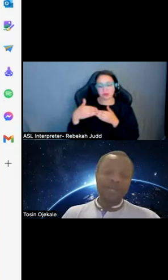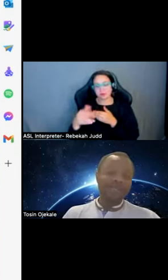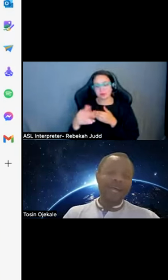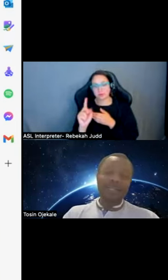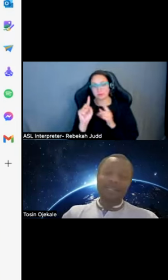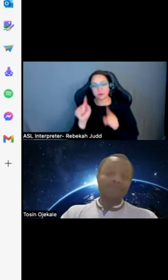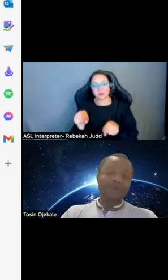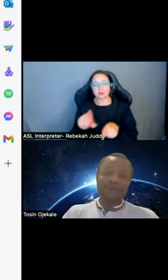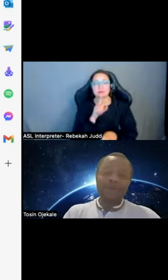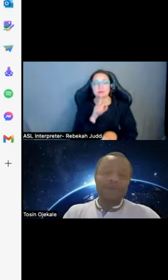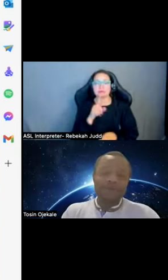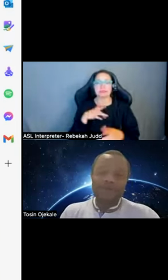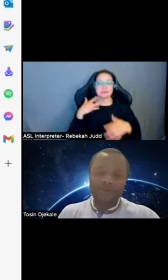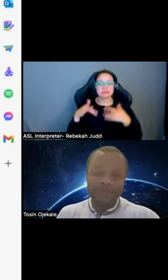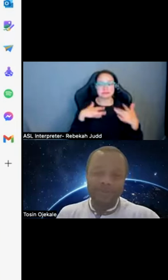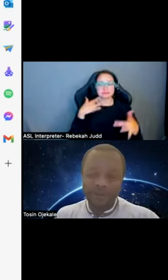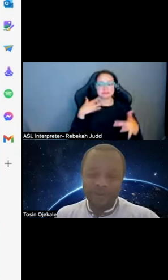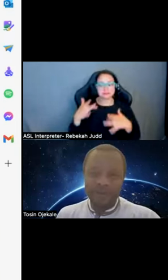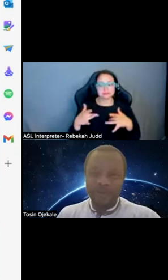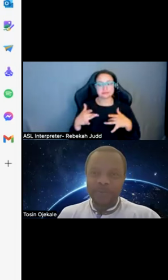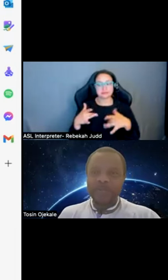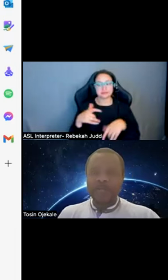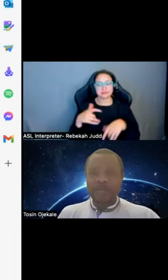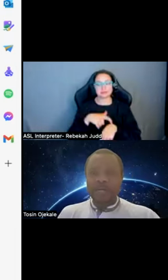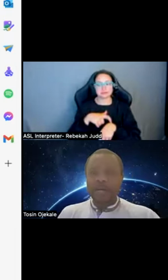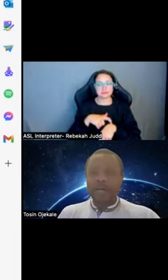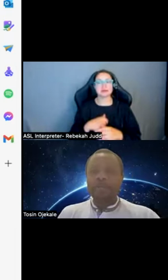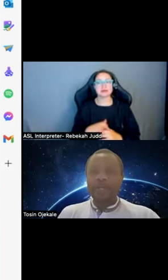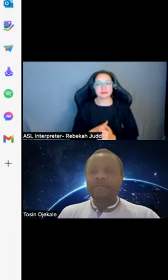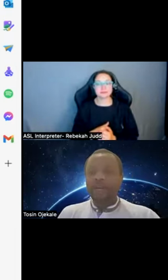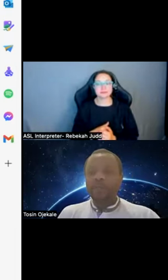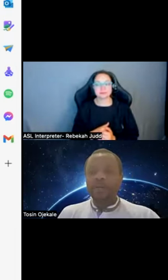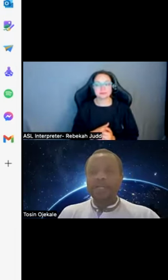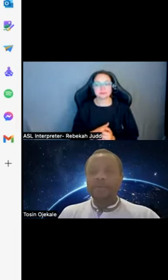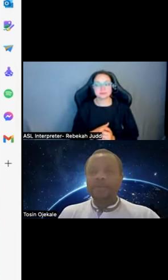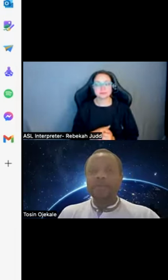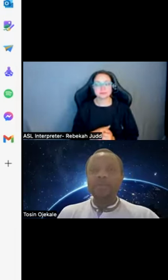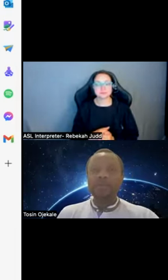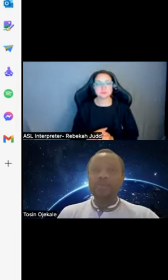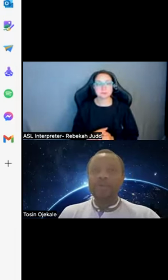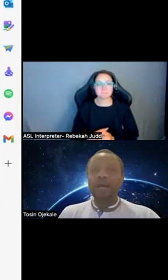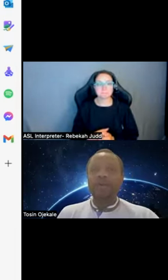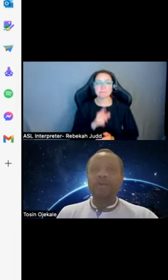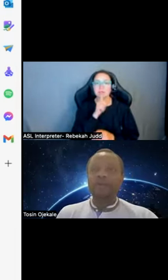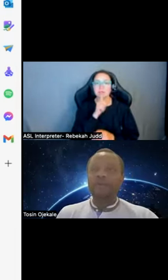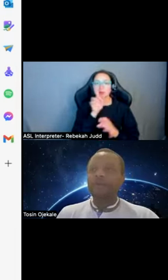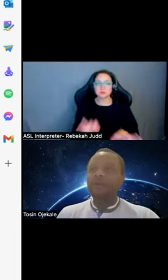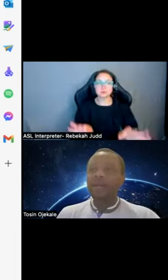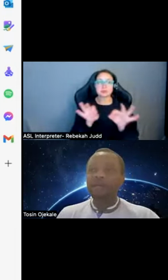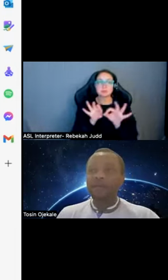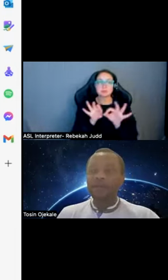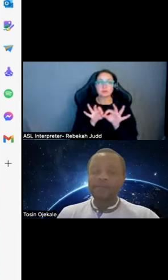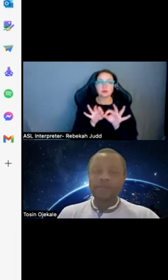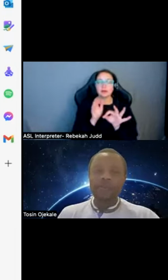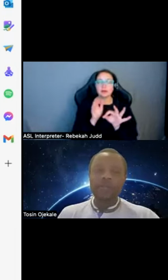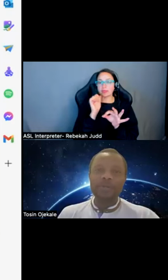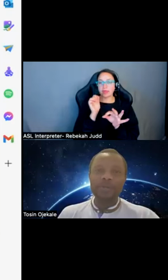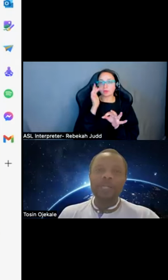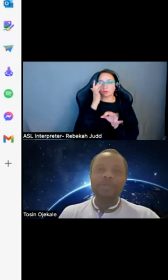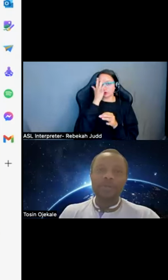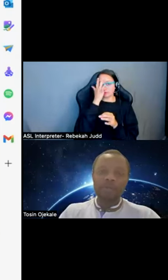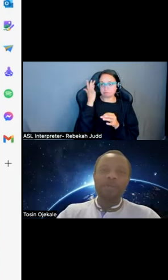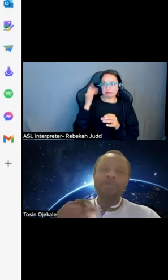an exciting period all through the period. So, but it's very important that we don't lose track of every of the topics.